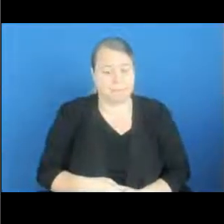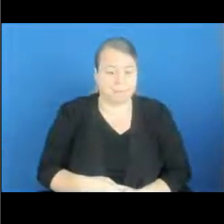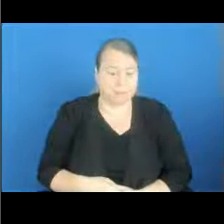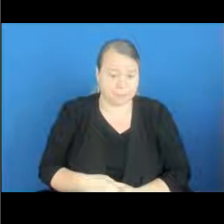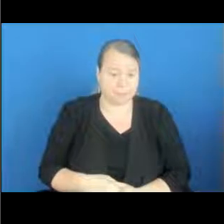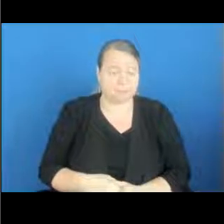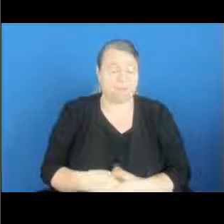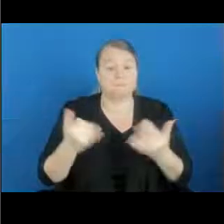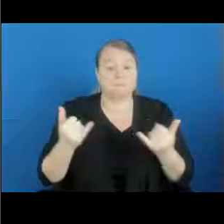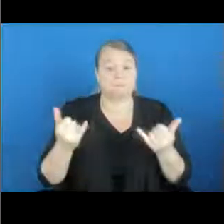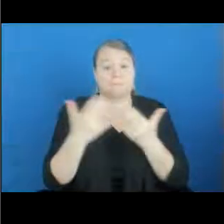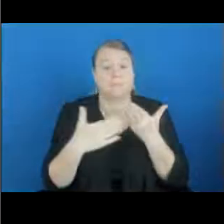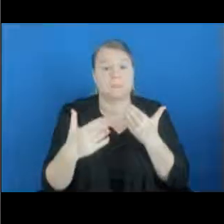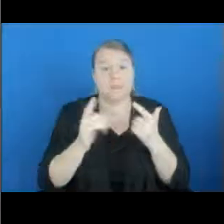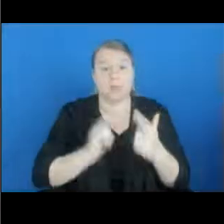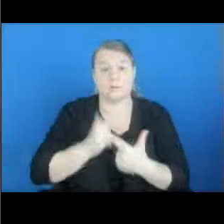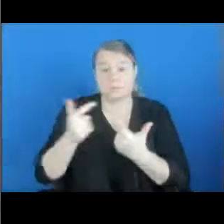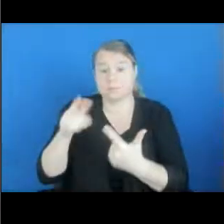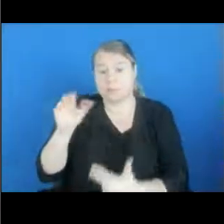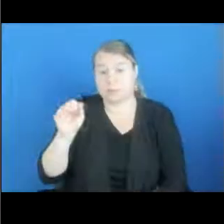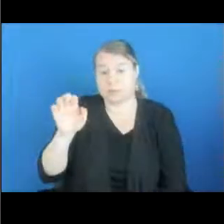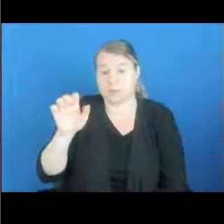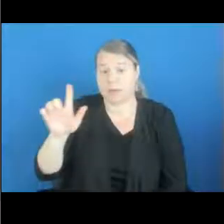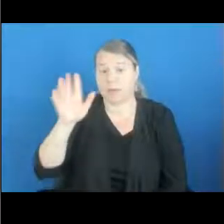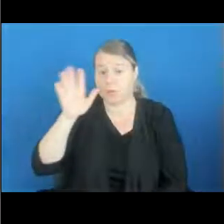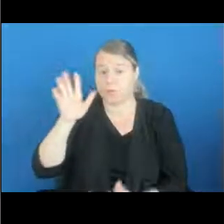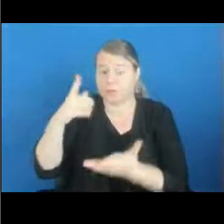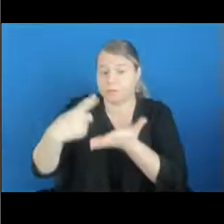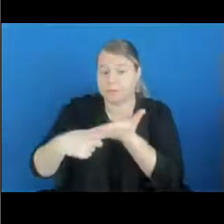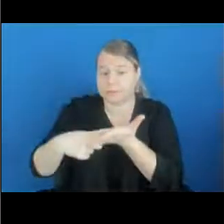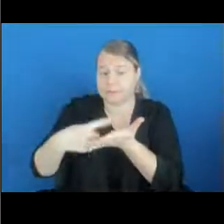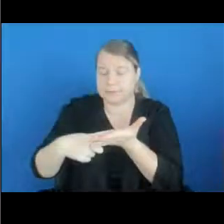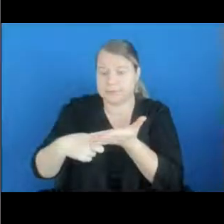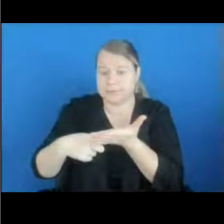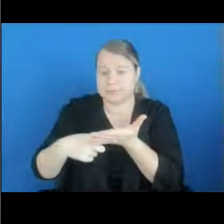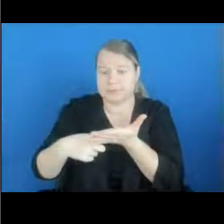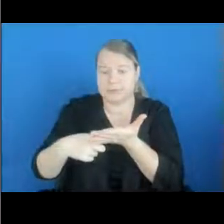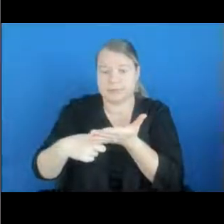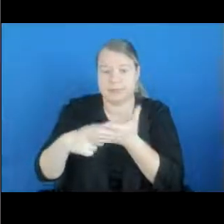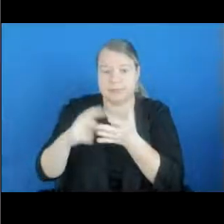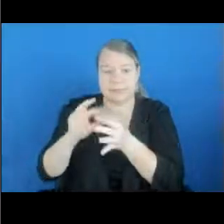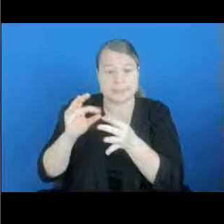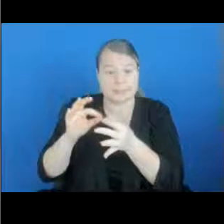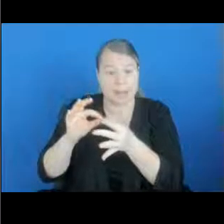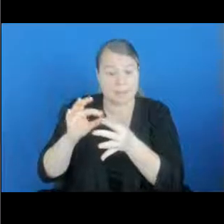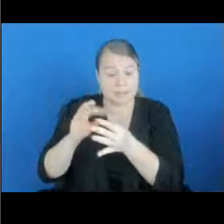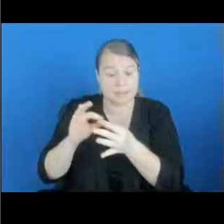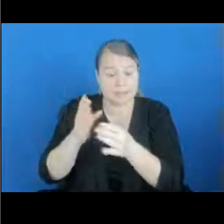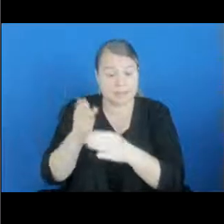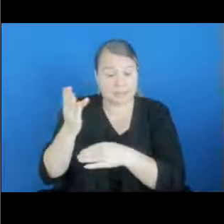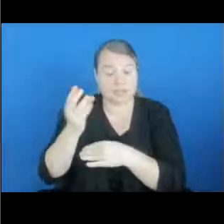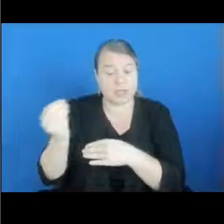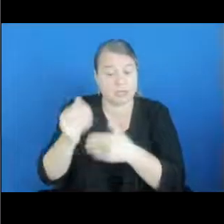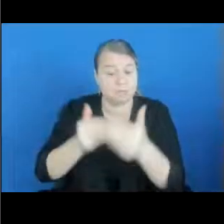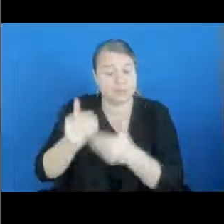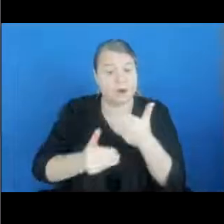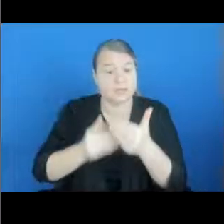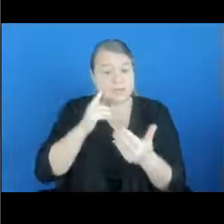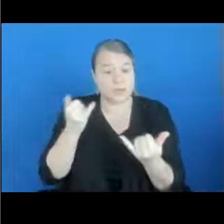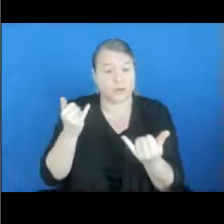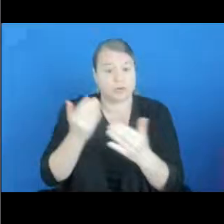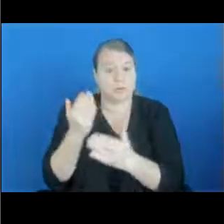So at this point, I'd like to turn it over to Carol to talk about the comment submissions and the process for the comment submissions before